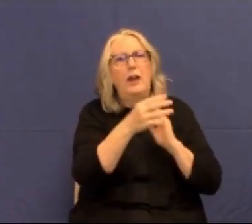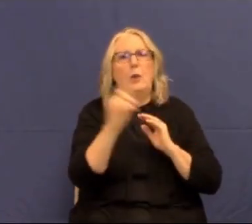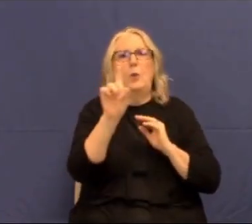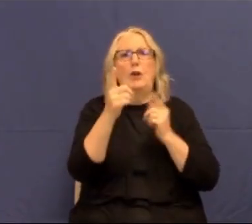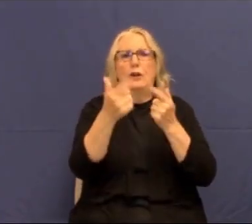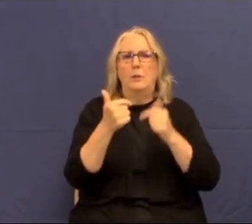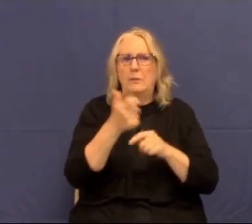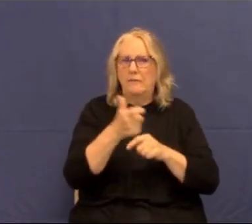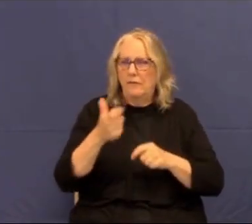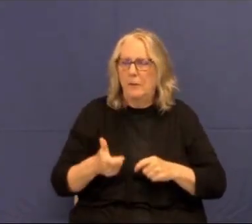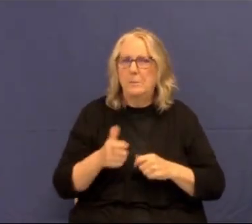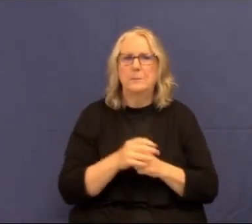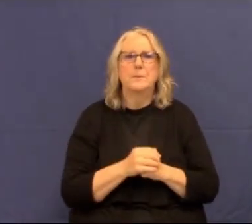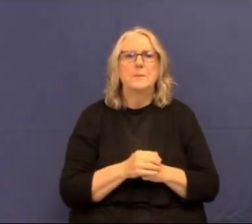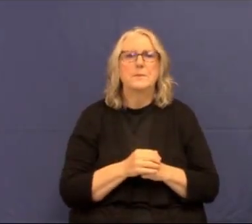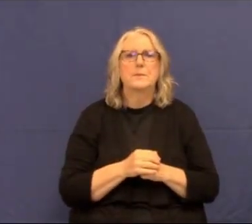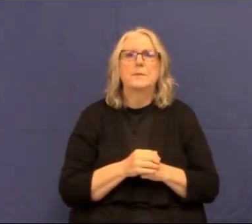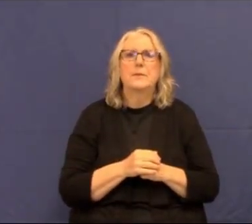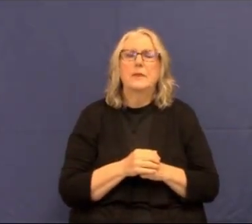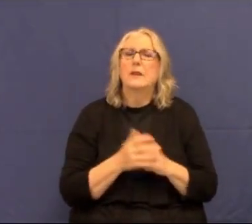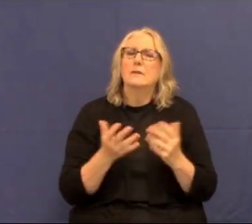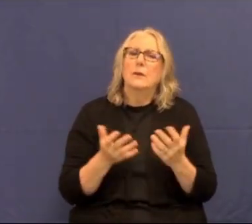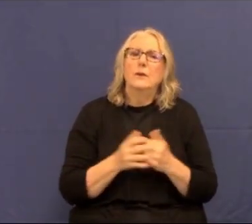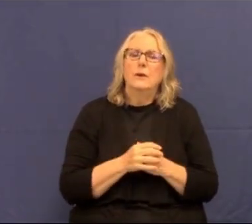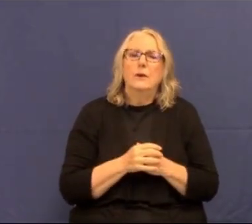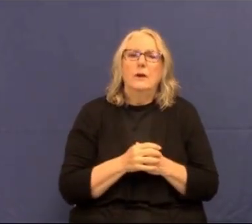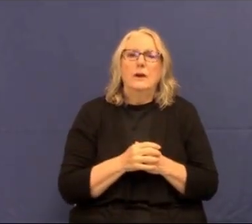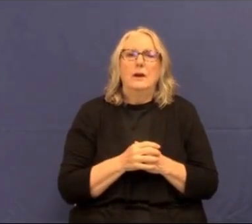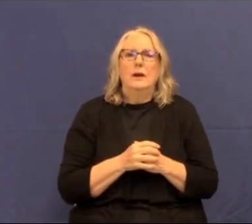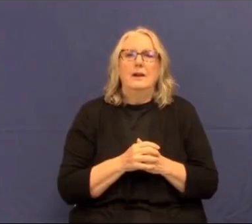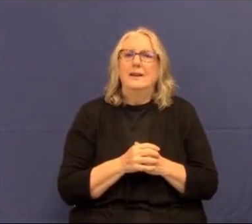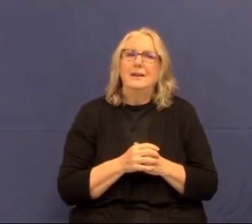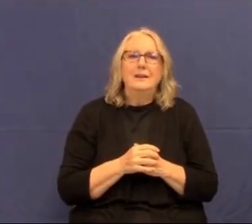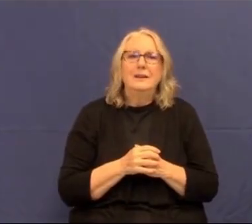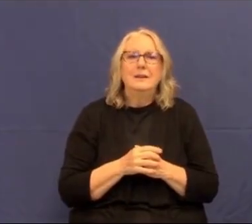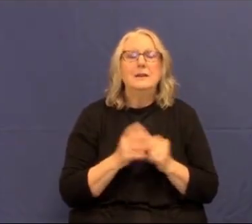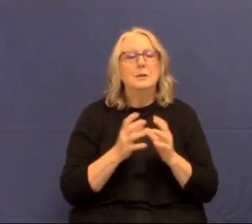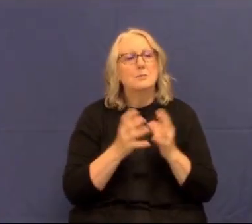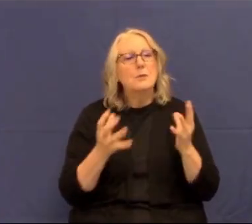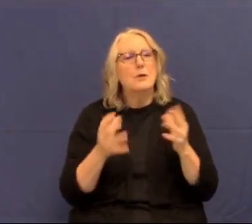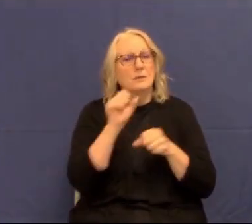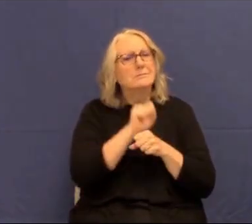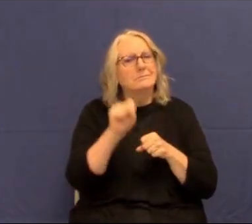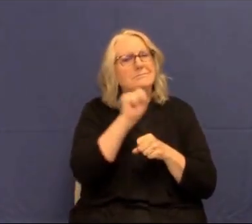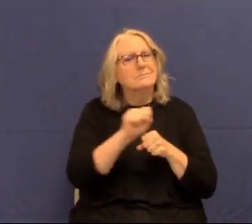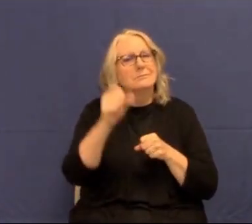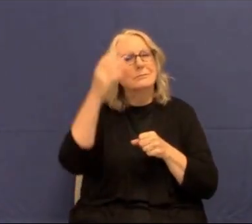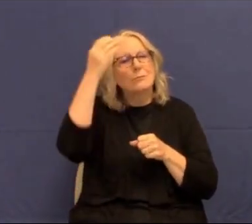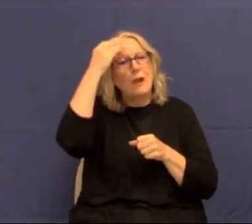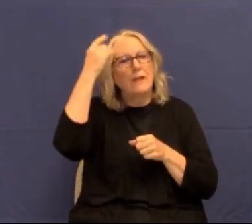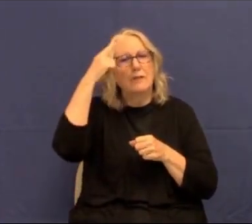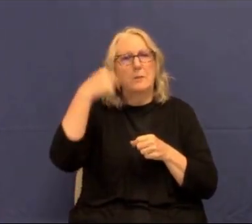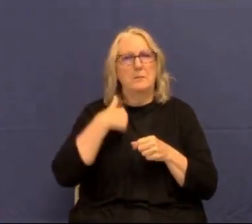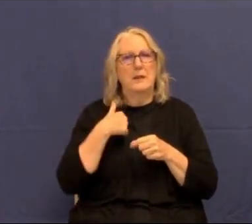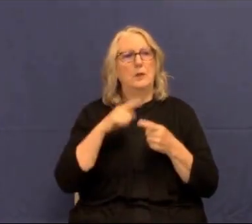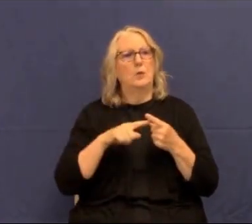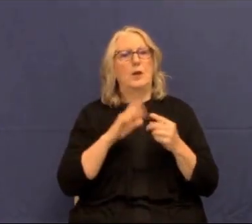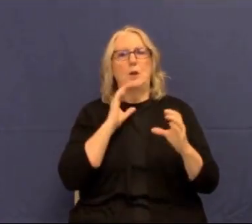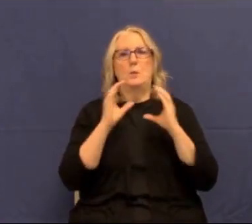also where are those sounds coming from. And so I think it takes a lot more brain power for me